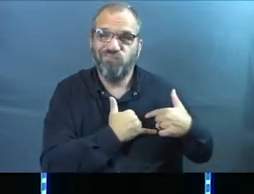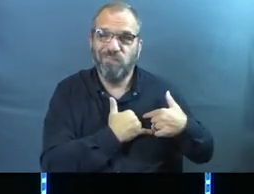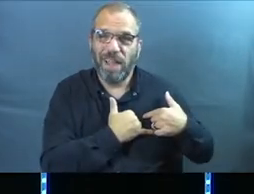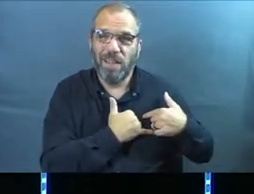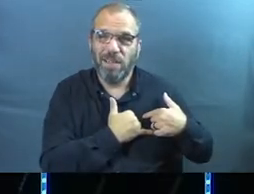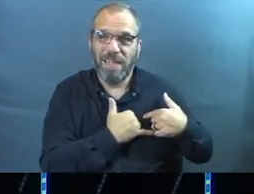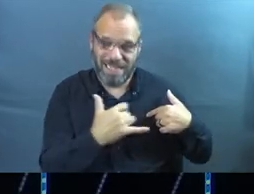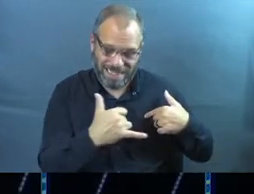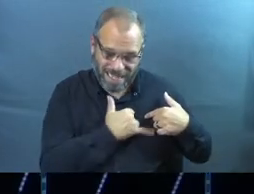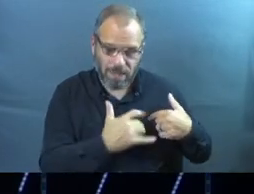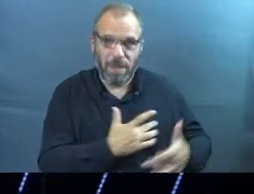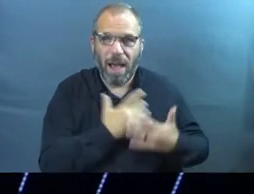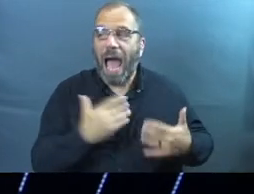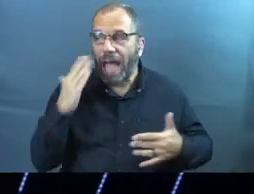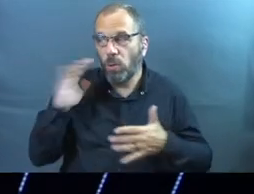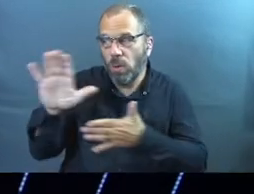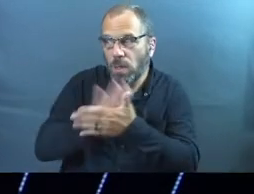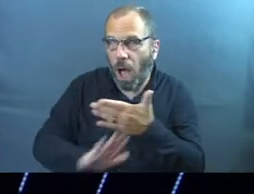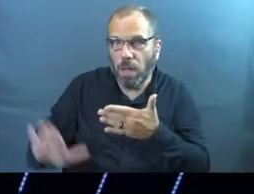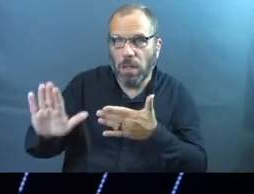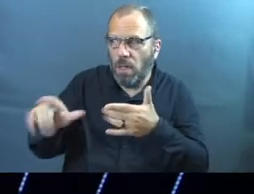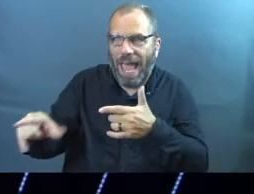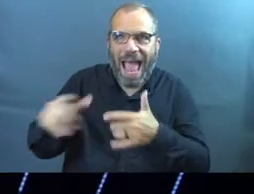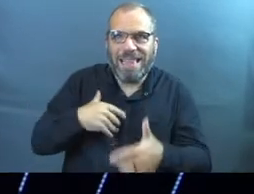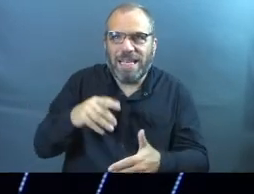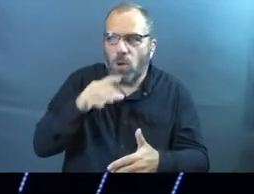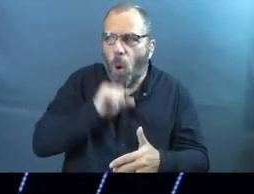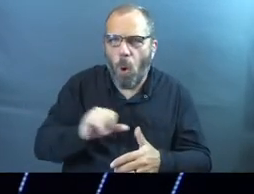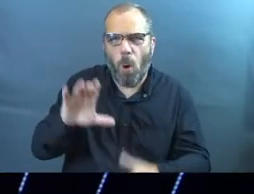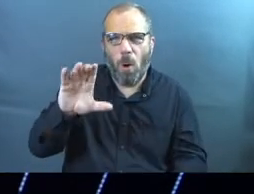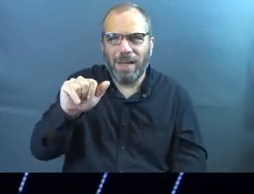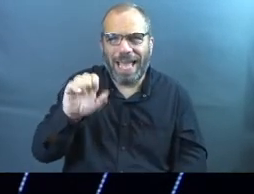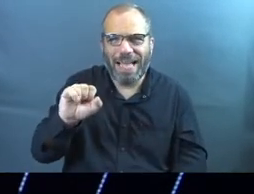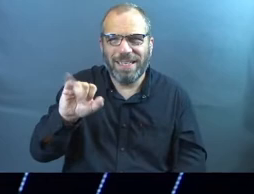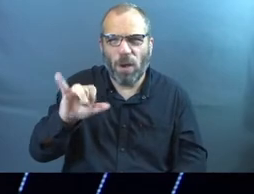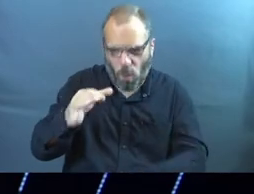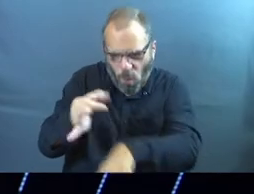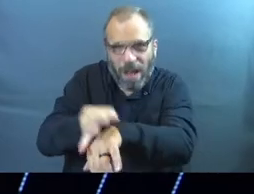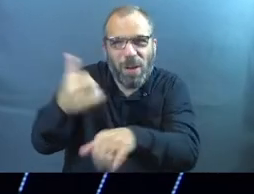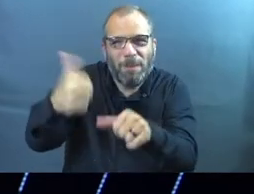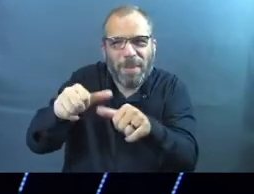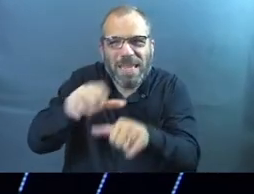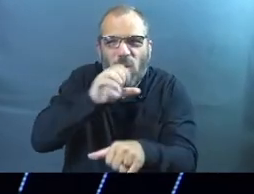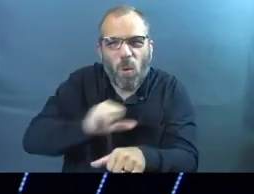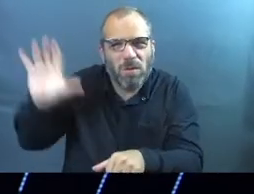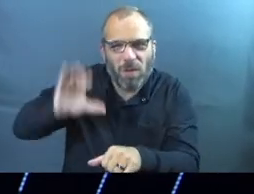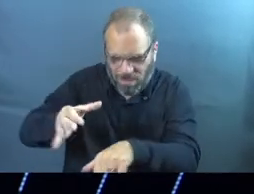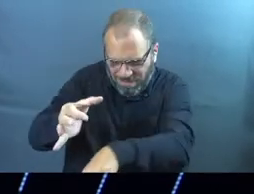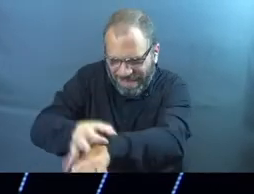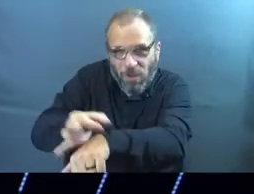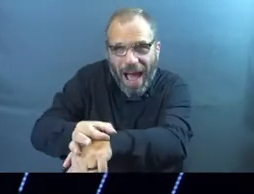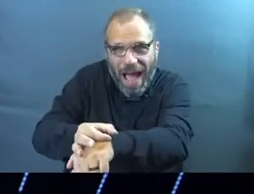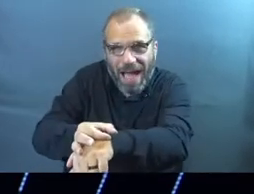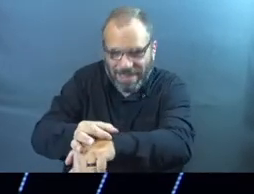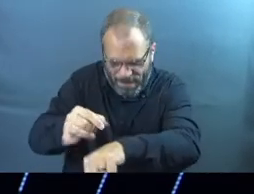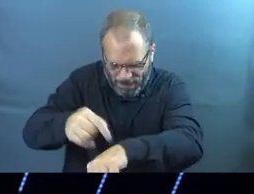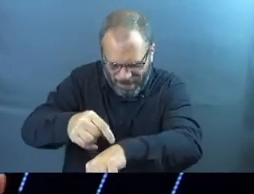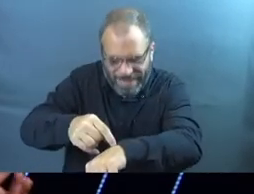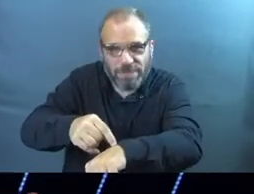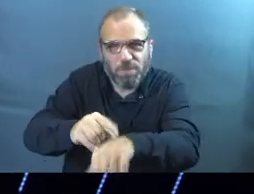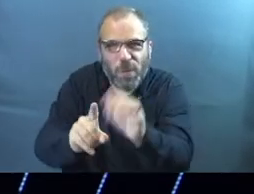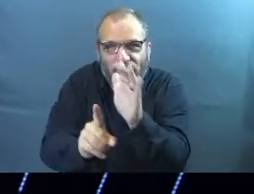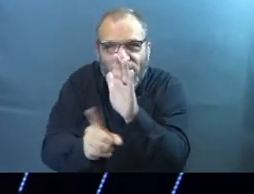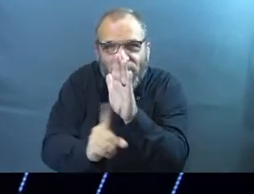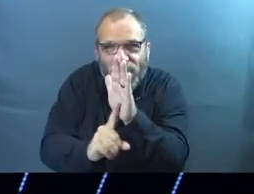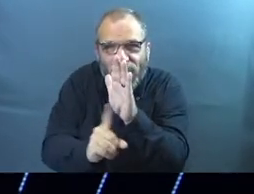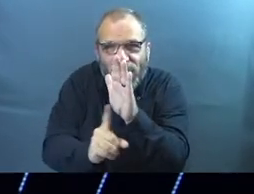God, what'd you mean? I knew some guys in college and they had these old Casio watches. Have you ever seen the old Casio watches? And they would set this little alarm